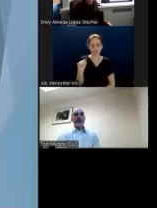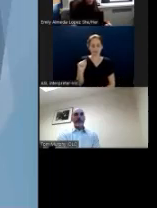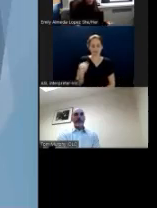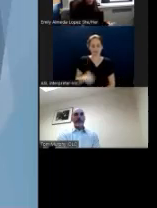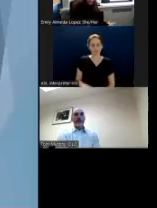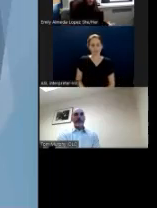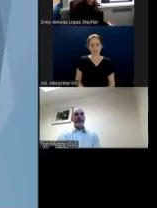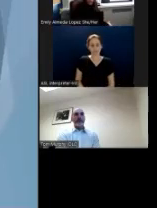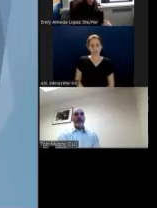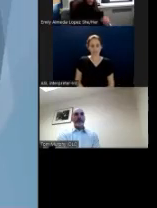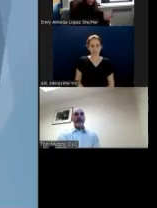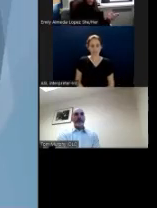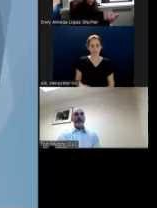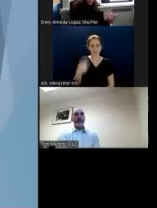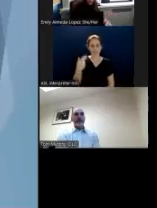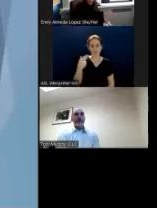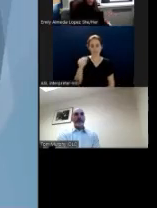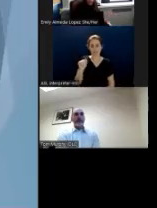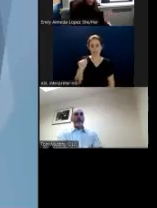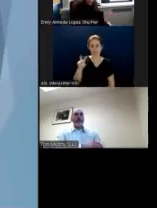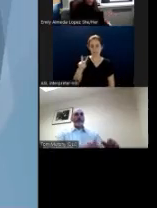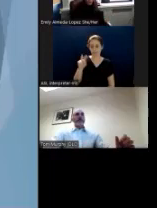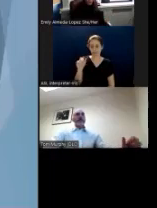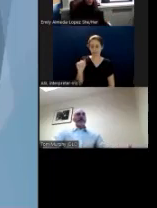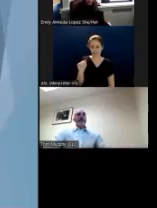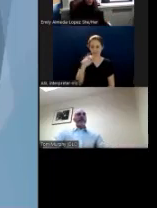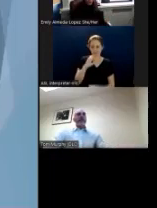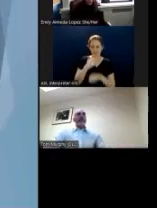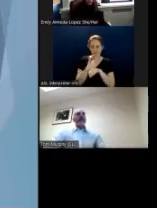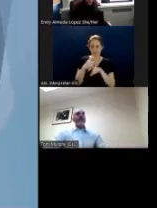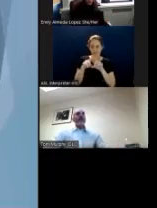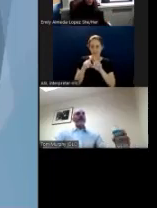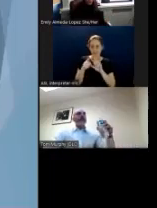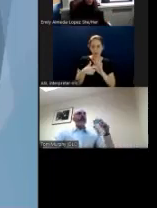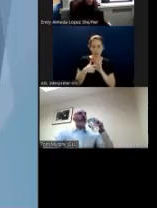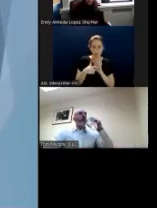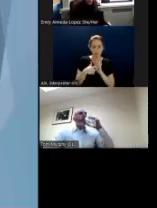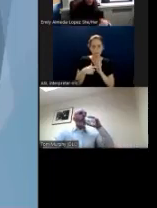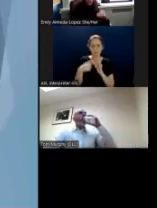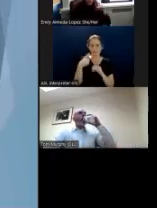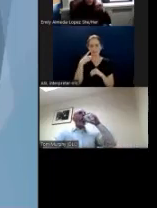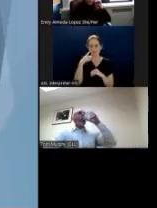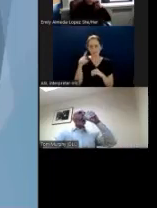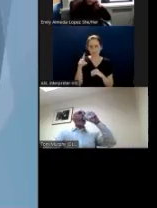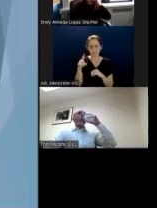So HAVA kind of lays out what some of the requirements are for